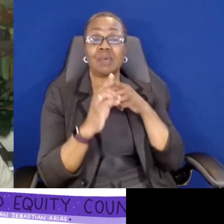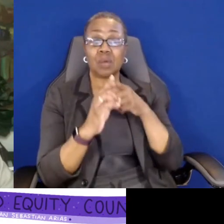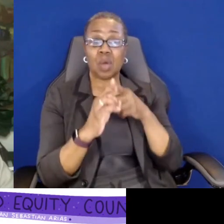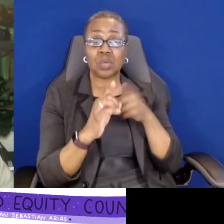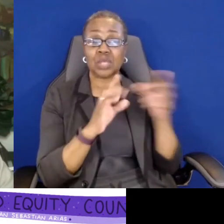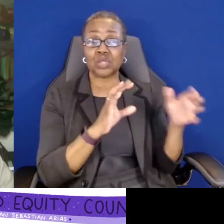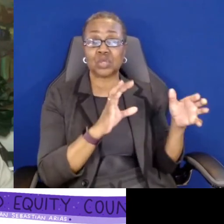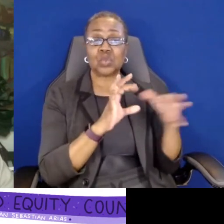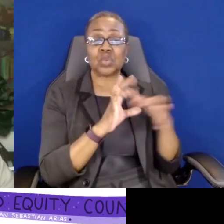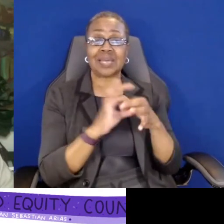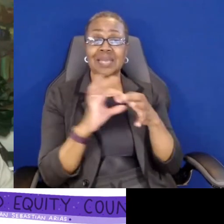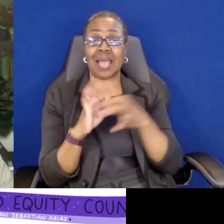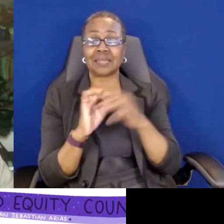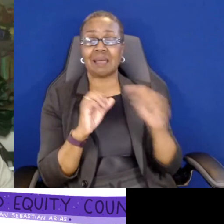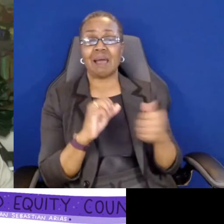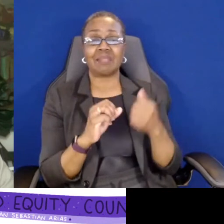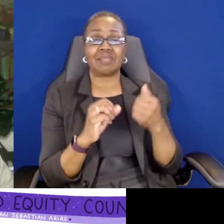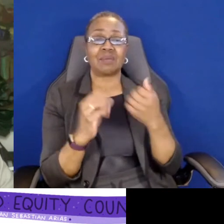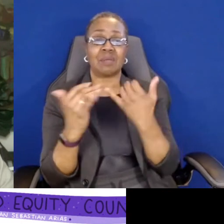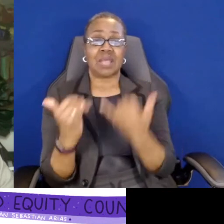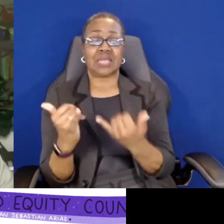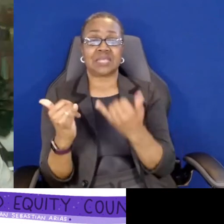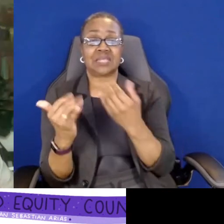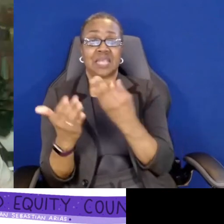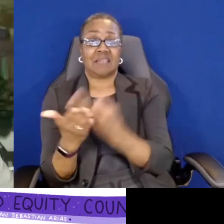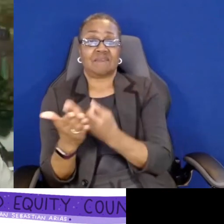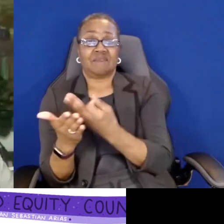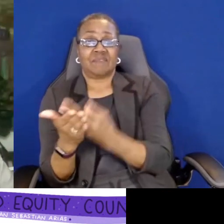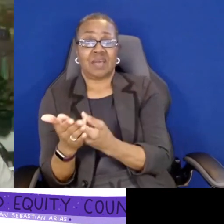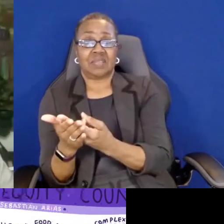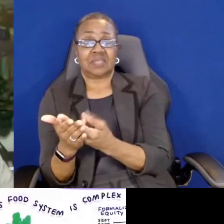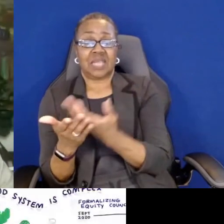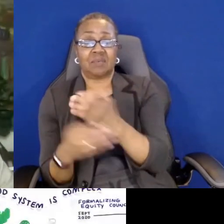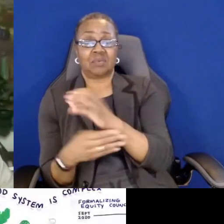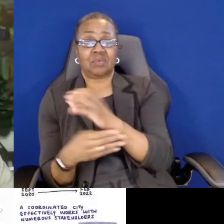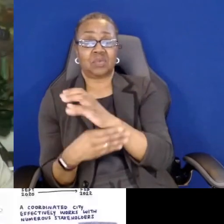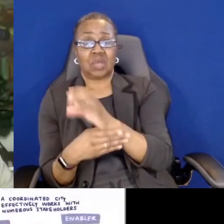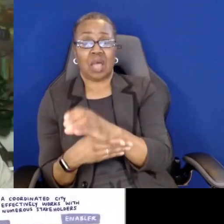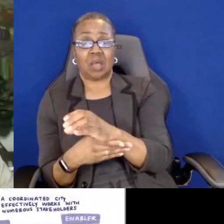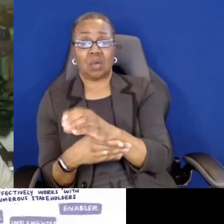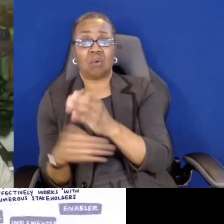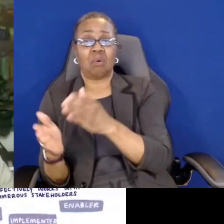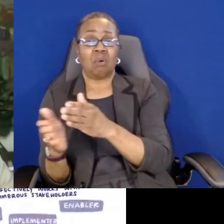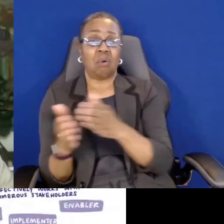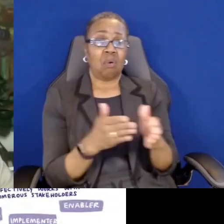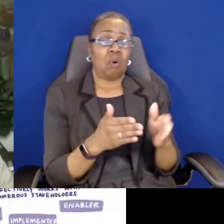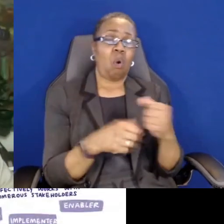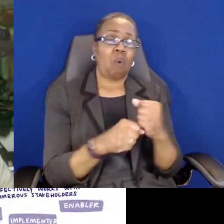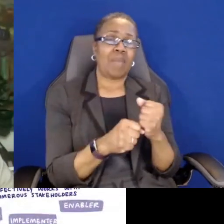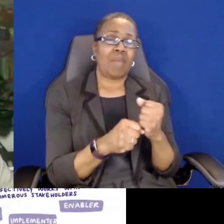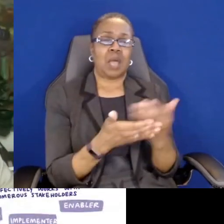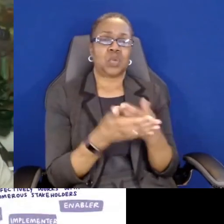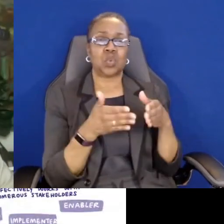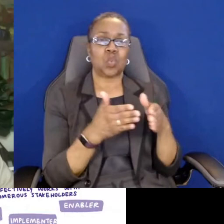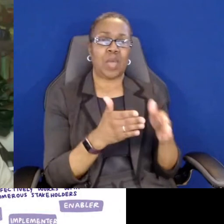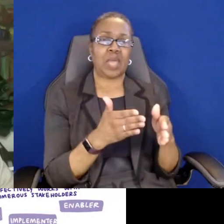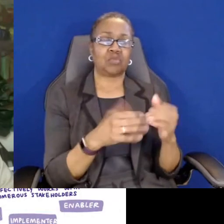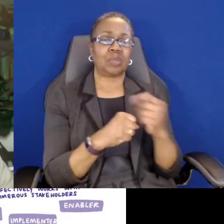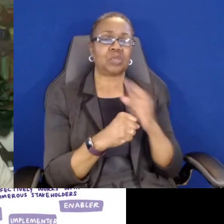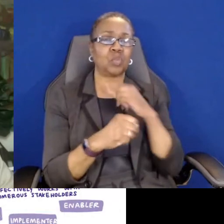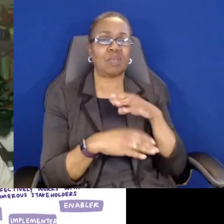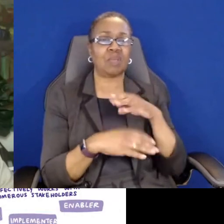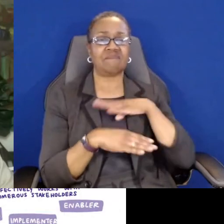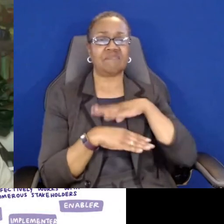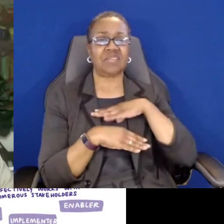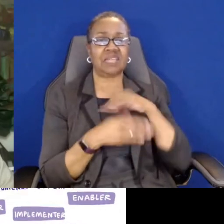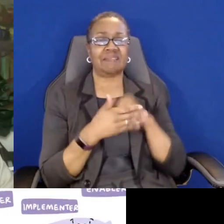funds in the city of Chicago or create a lane that does not already exist to make sure that we're filling that void. So I wanted to just